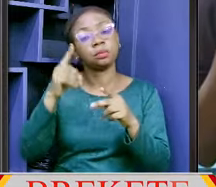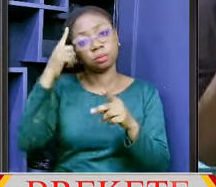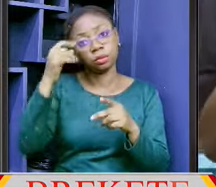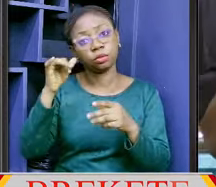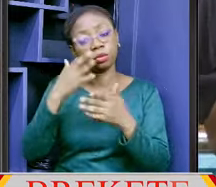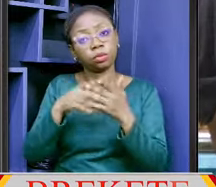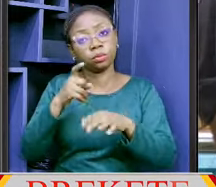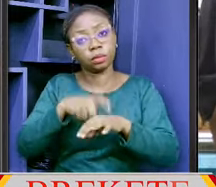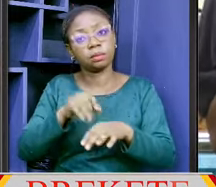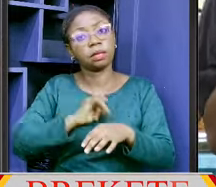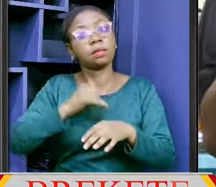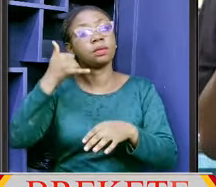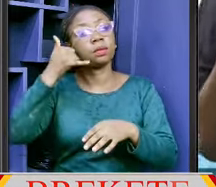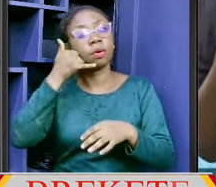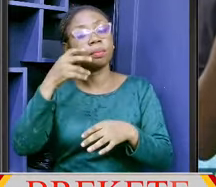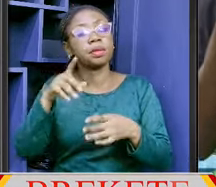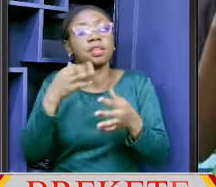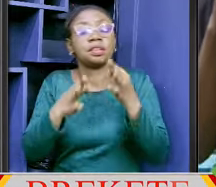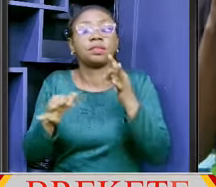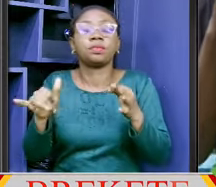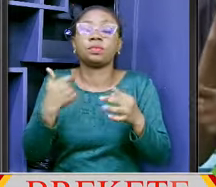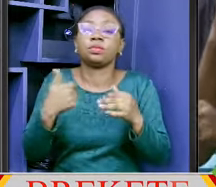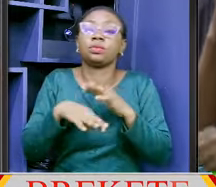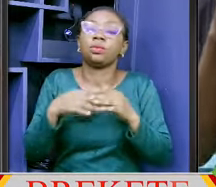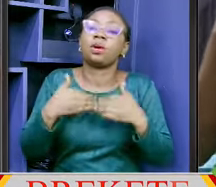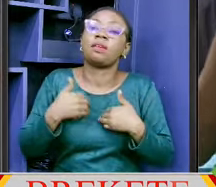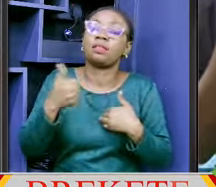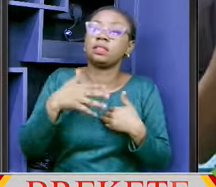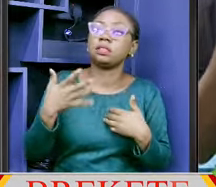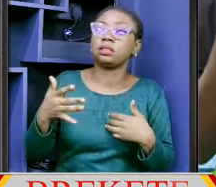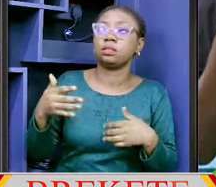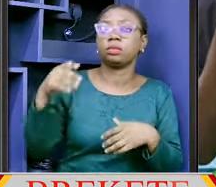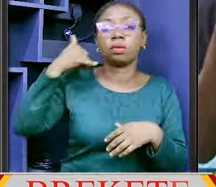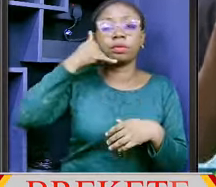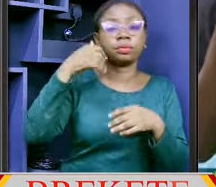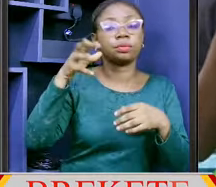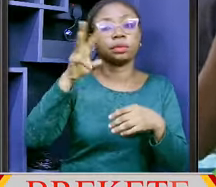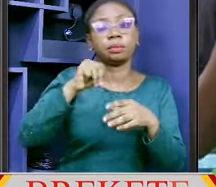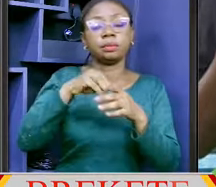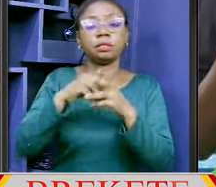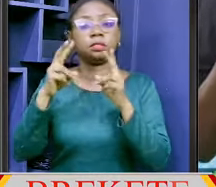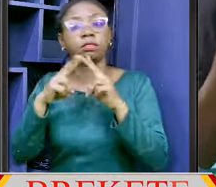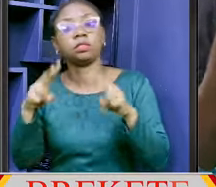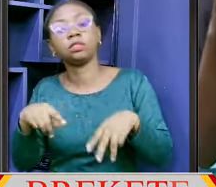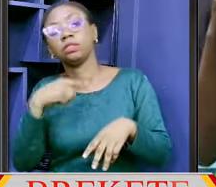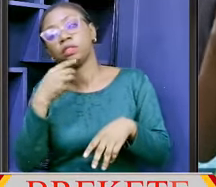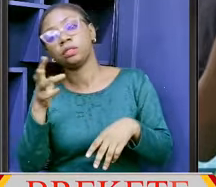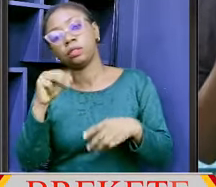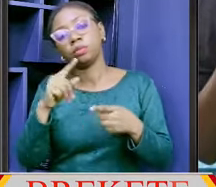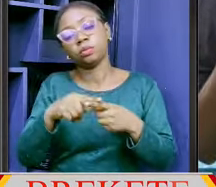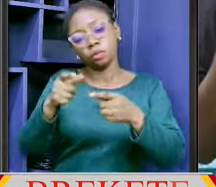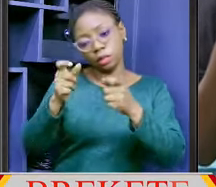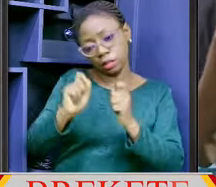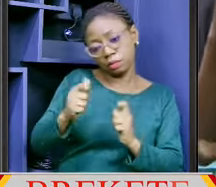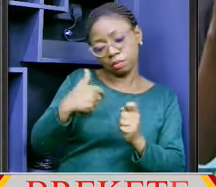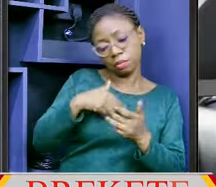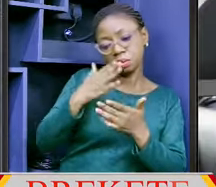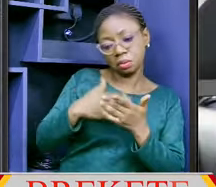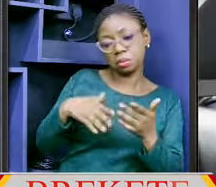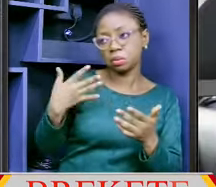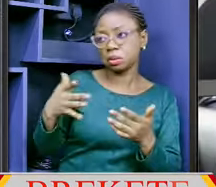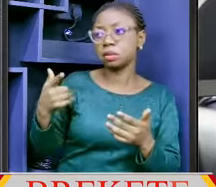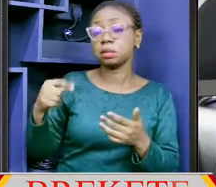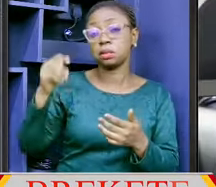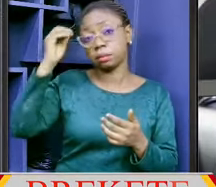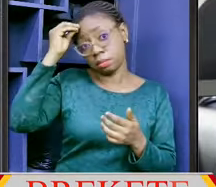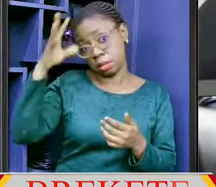him, there is nothing for us. He will call them in the village. He will call, he will tell them to give me something. The man used to